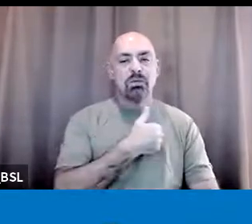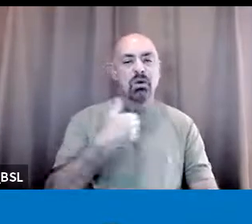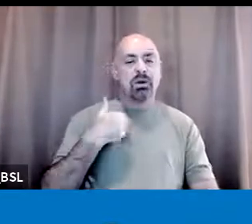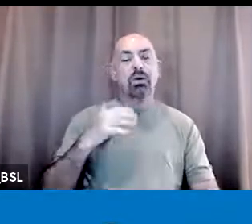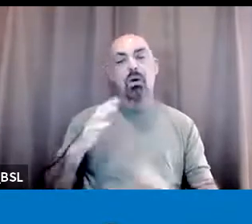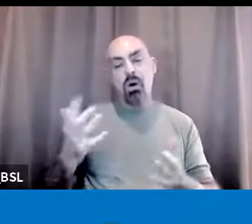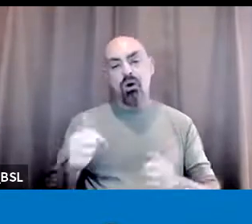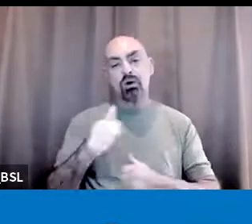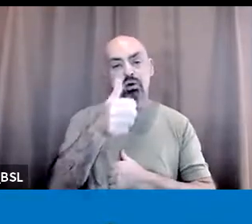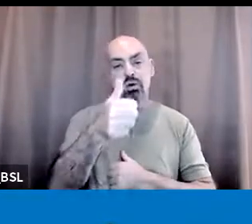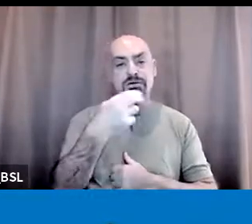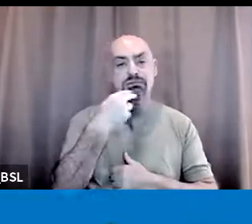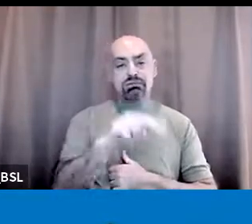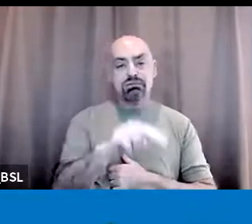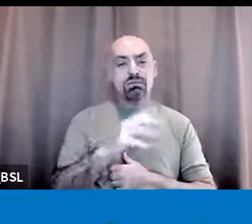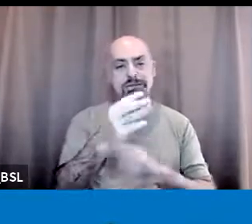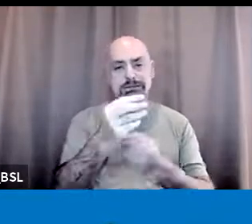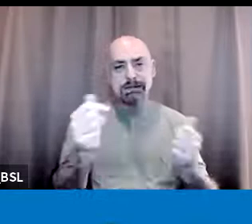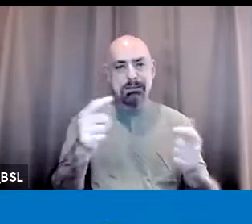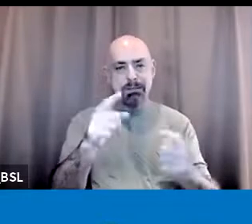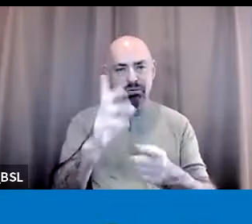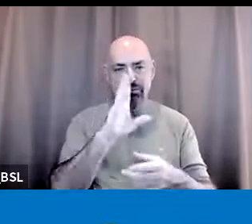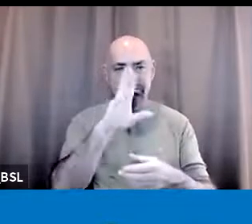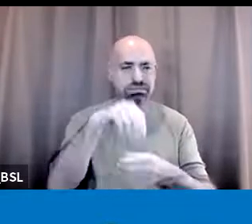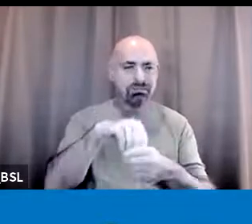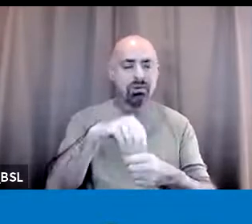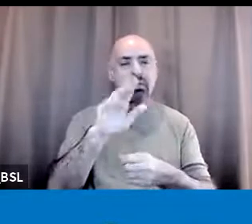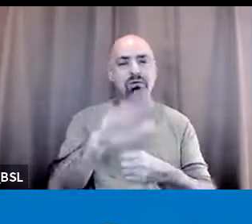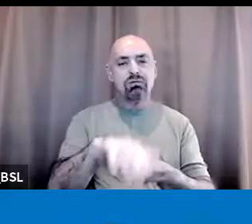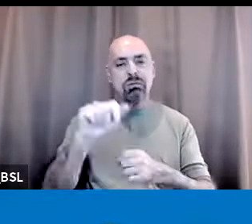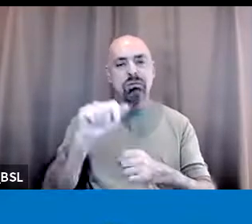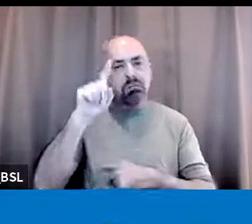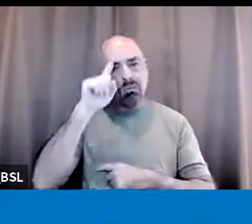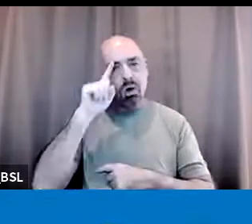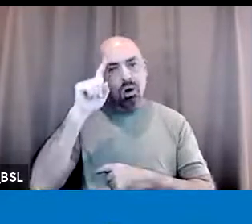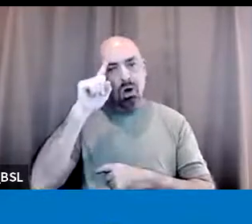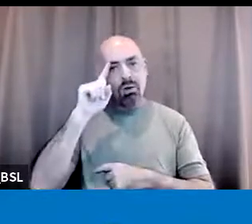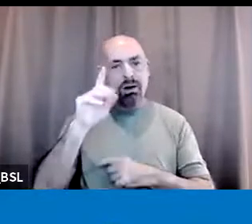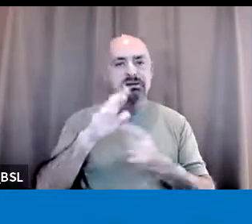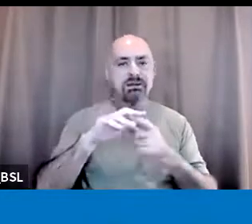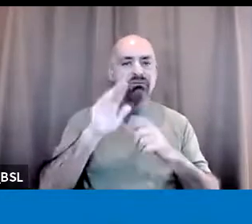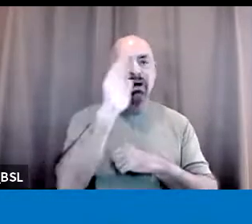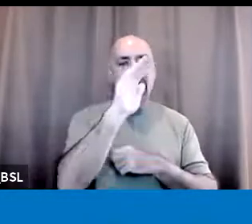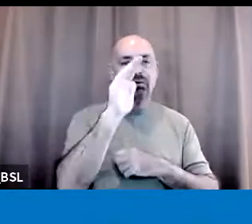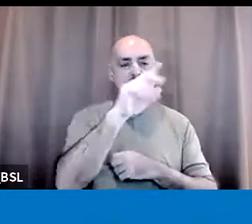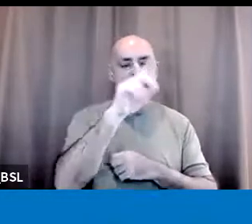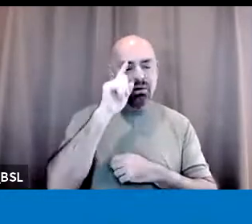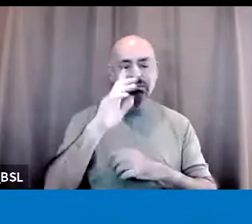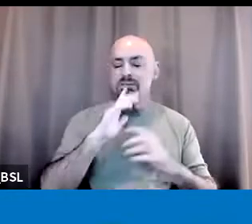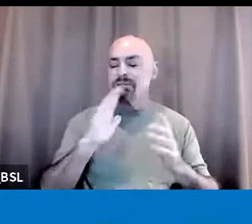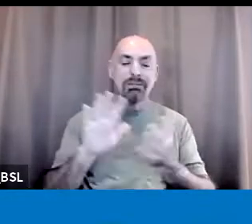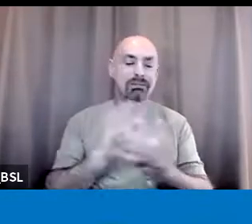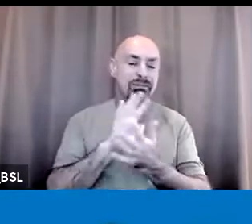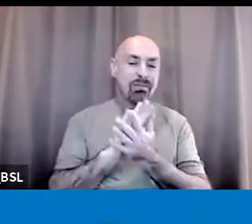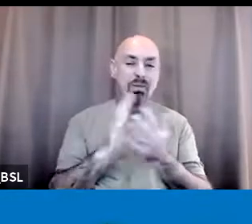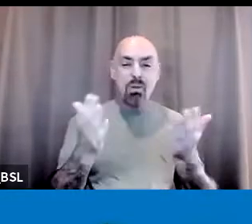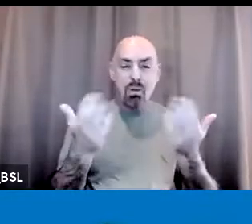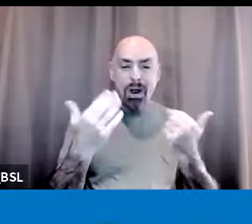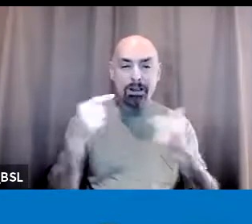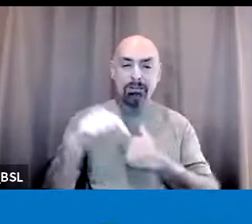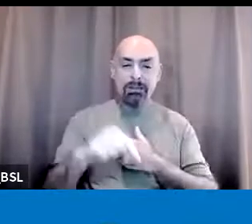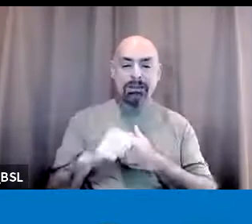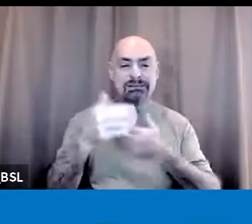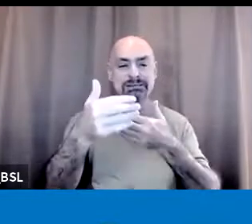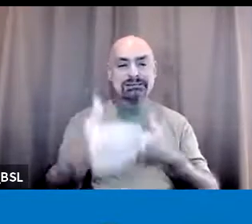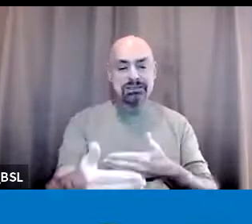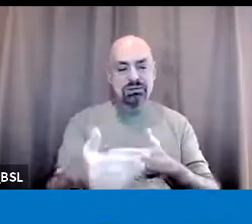for those of you joining us from Mongolia and beyond. We're delighted to welcome you to this session, which